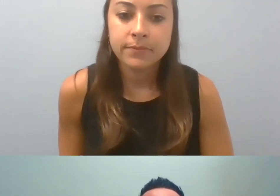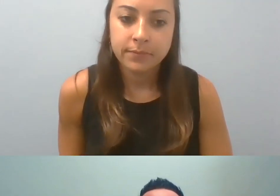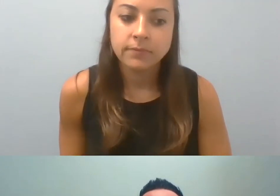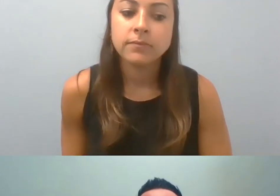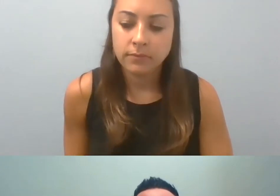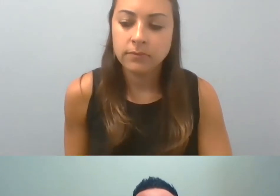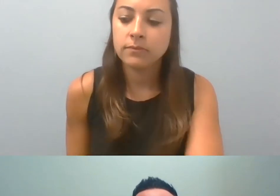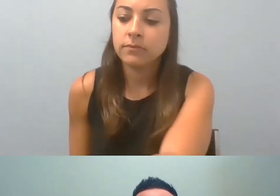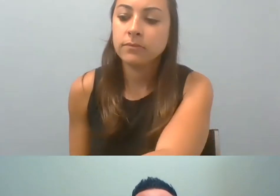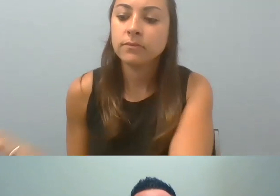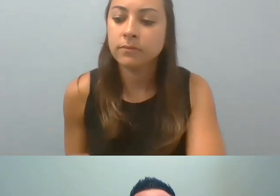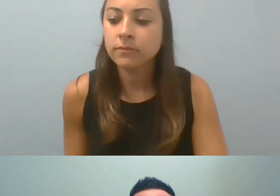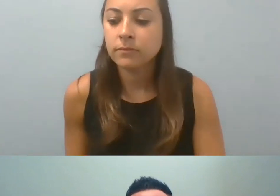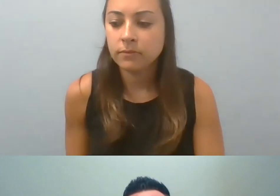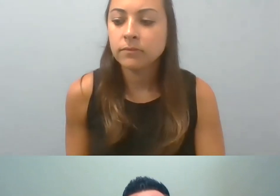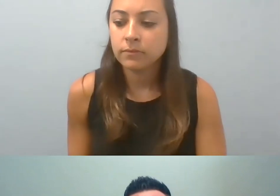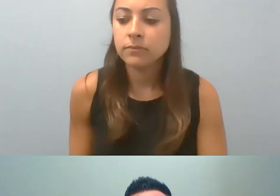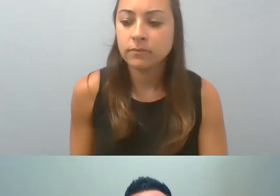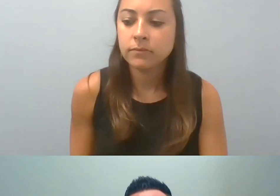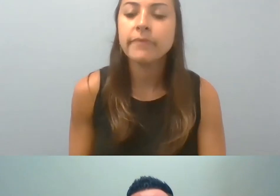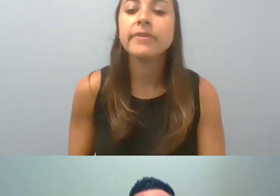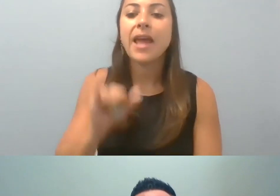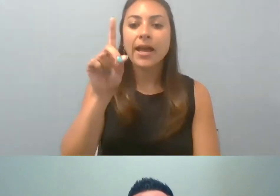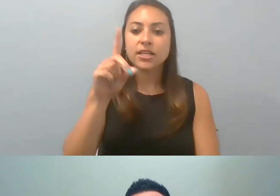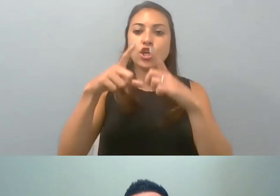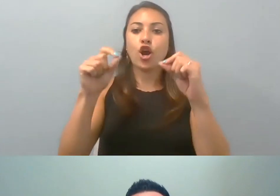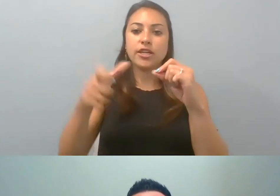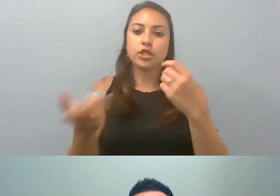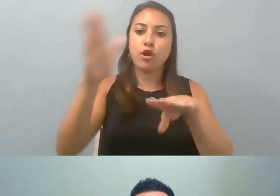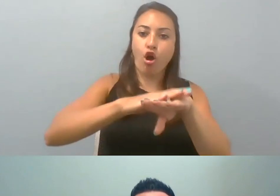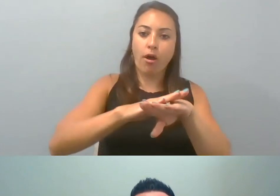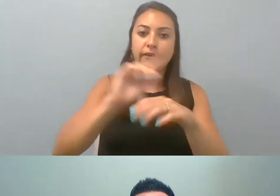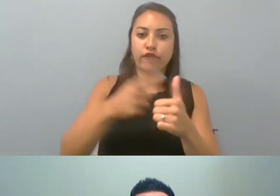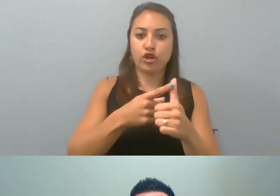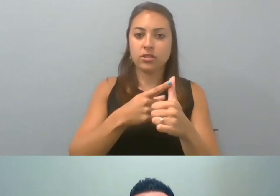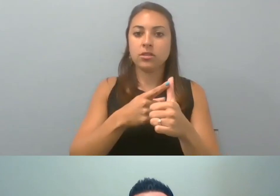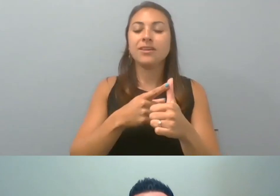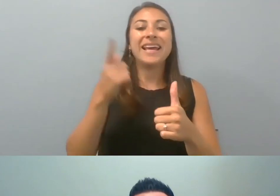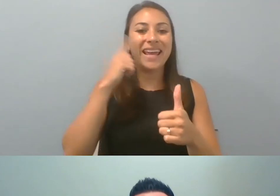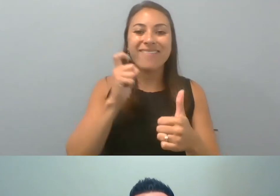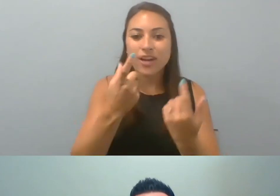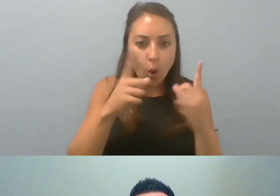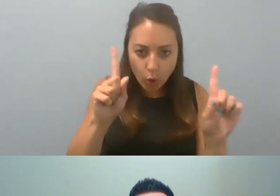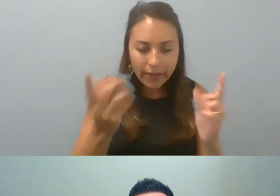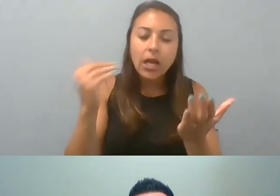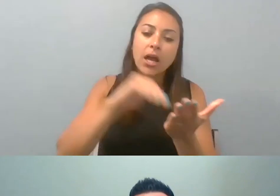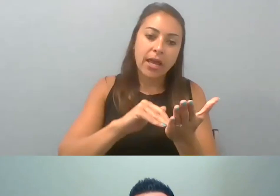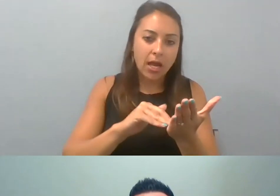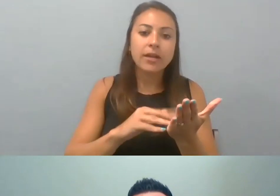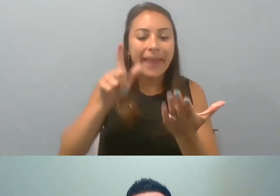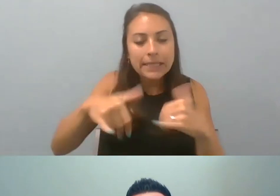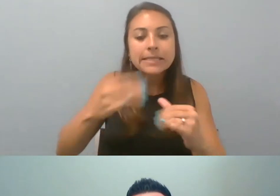But so I would say that that is the best first step, because a student may have their ID card turned on and they're not